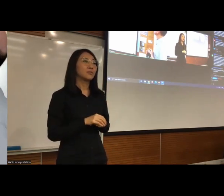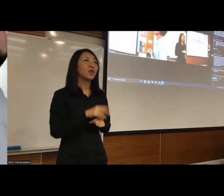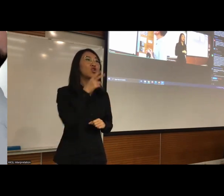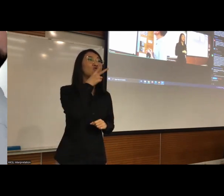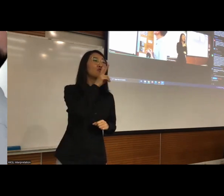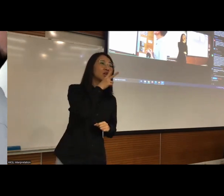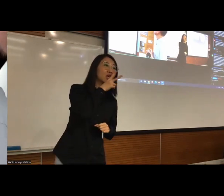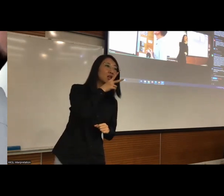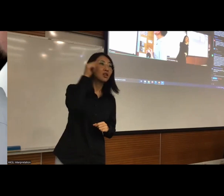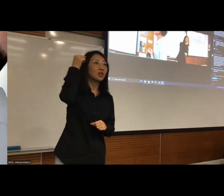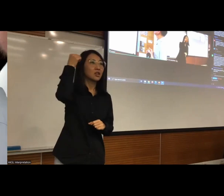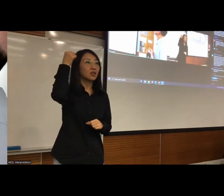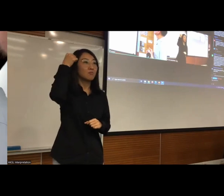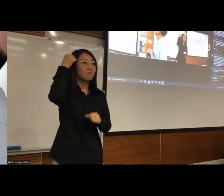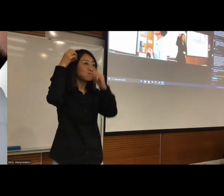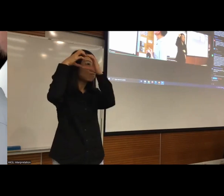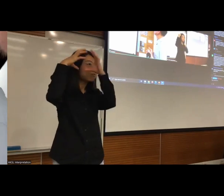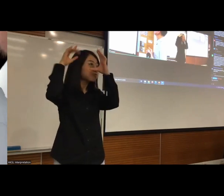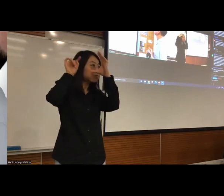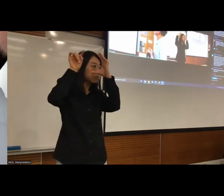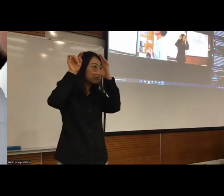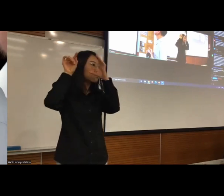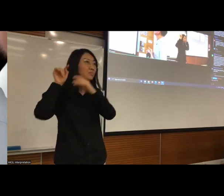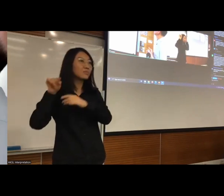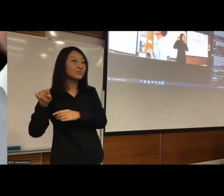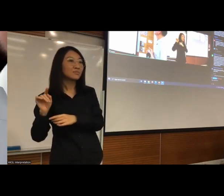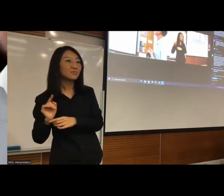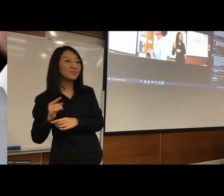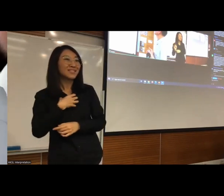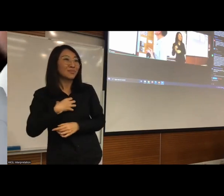interpreting? Advice on how to limit this fatigue.